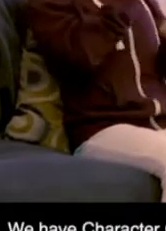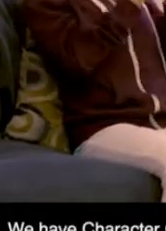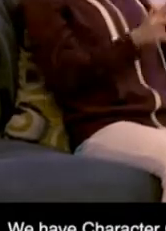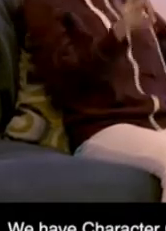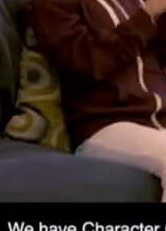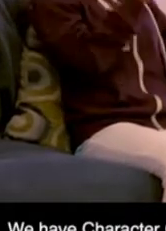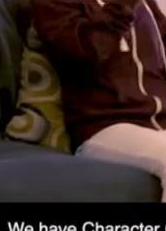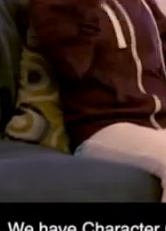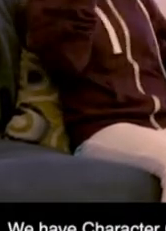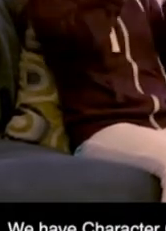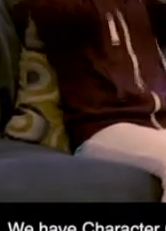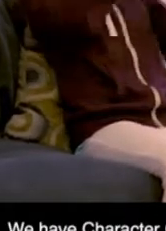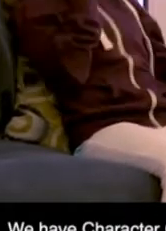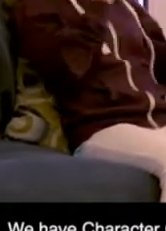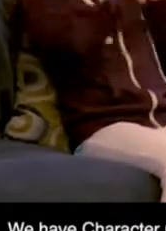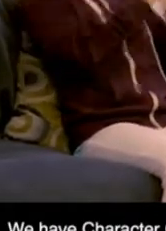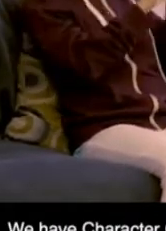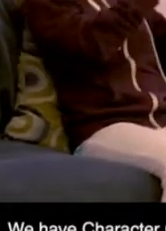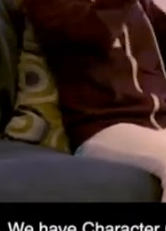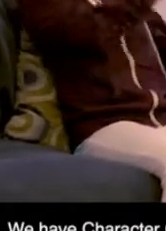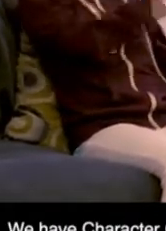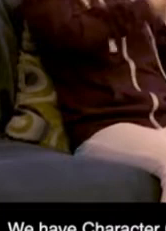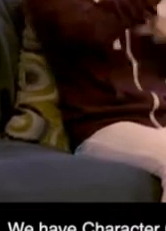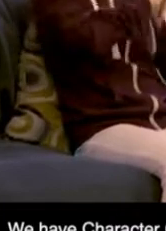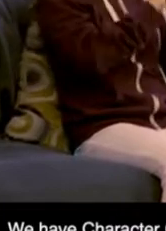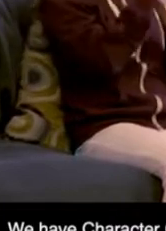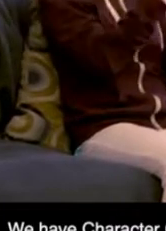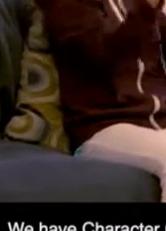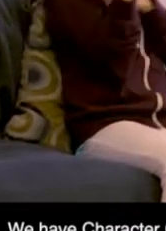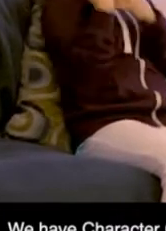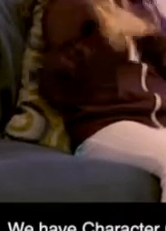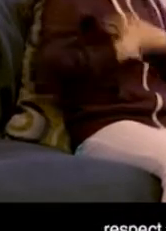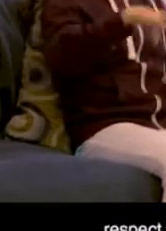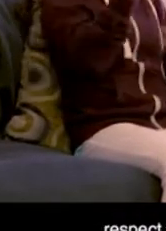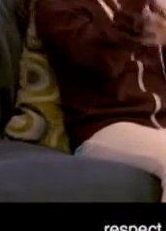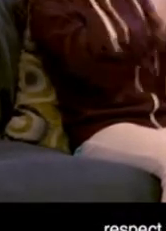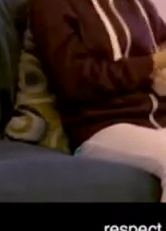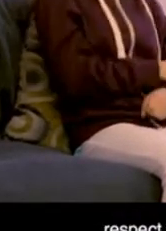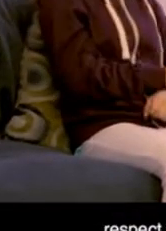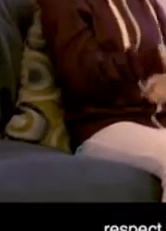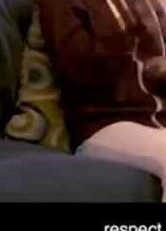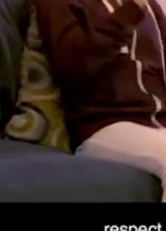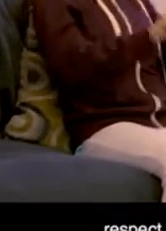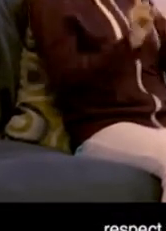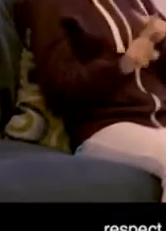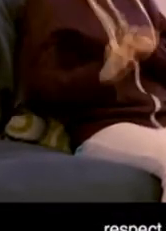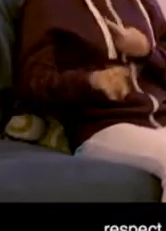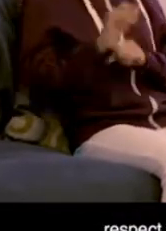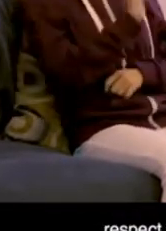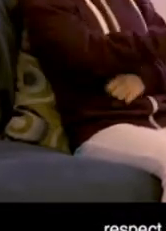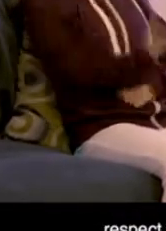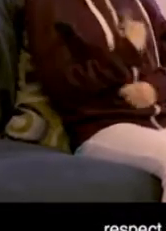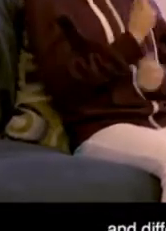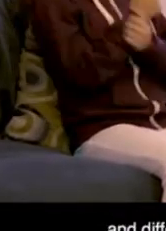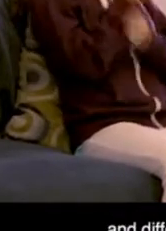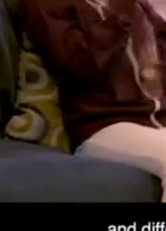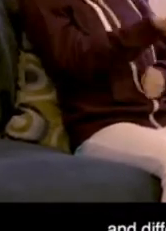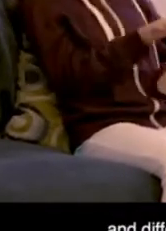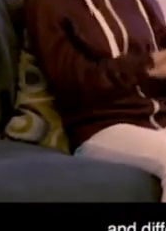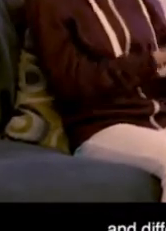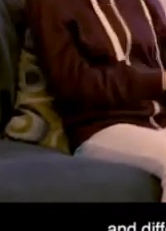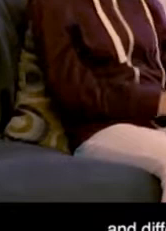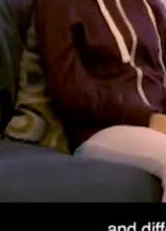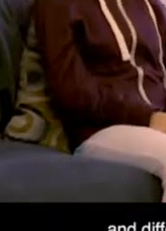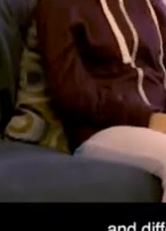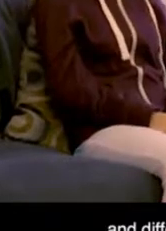celebrate, and we have character counts assembly where we learn throughout the year how to respect each other and responsibility and trustworthiness and the different